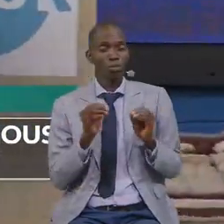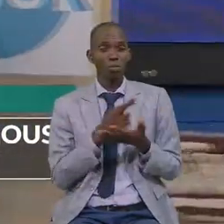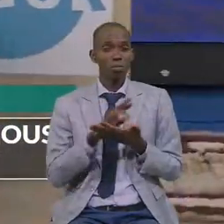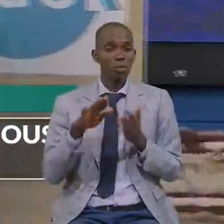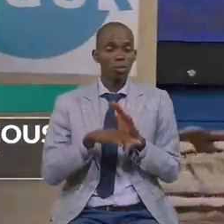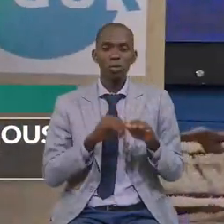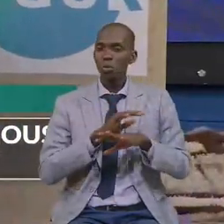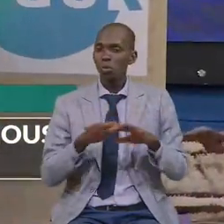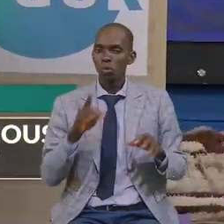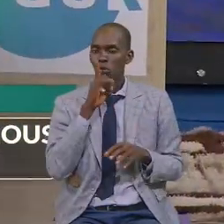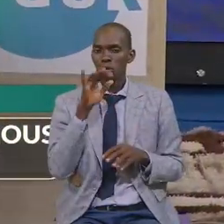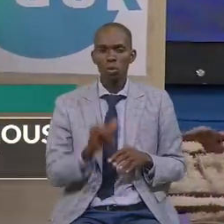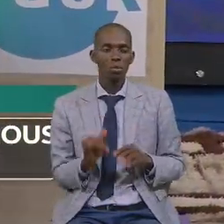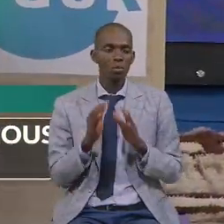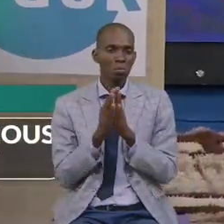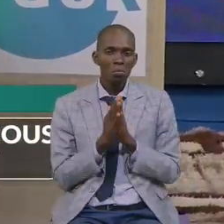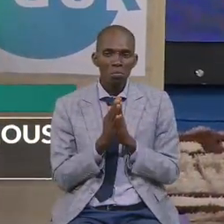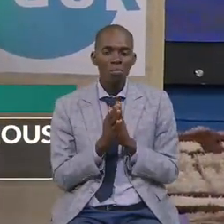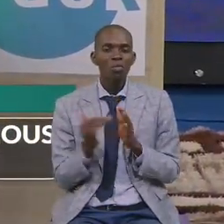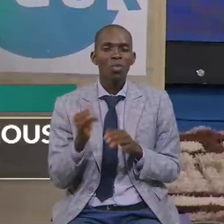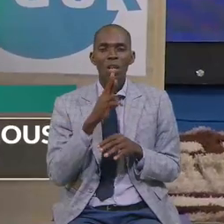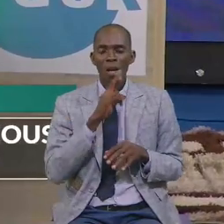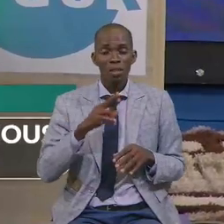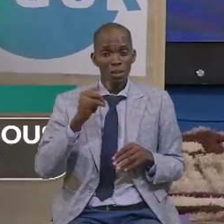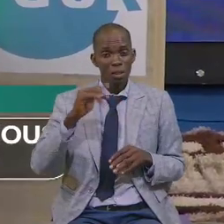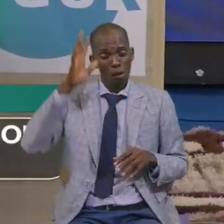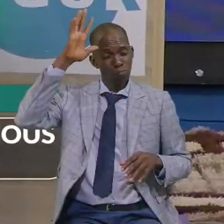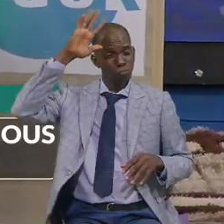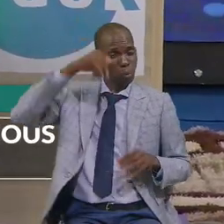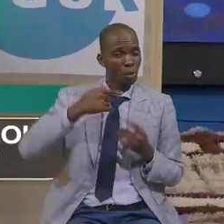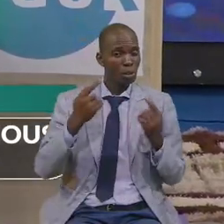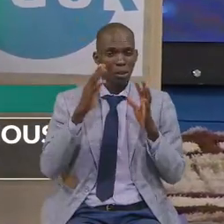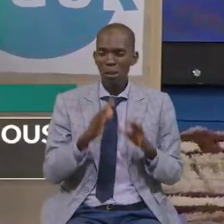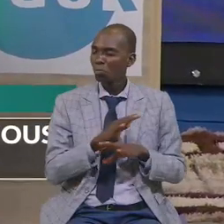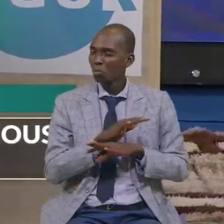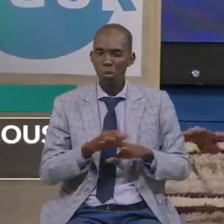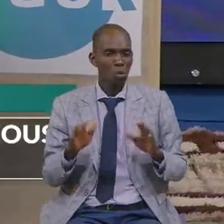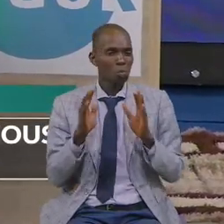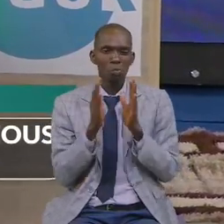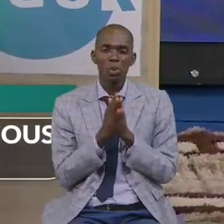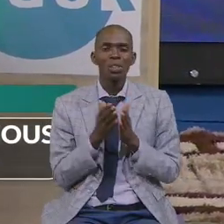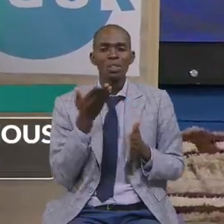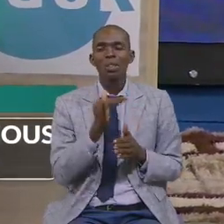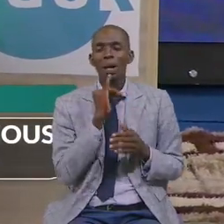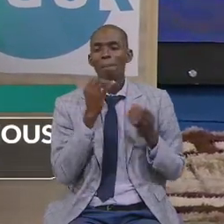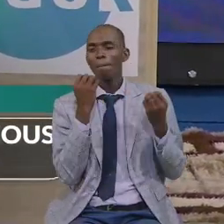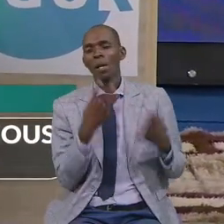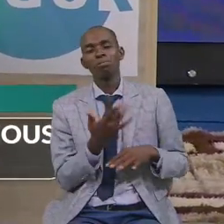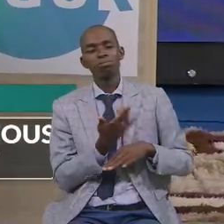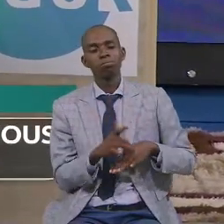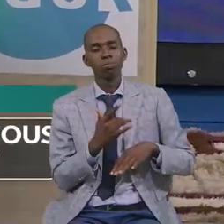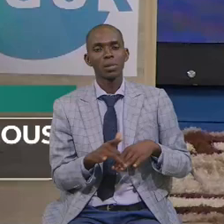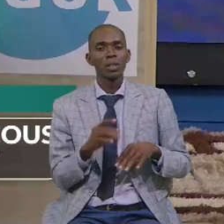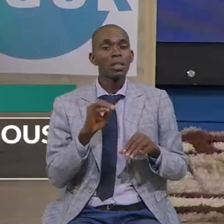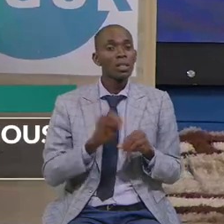The adamant sinners, they don't really reign. There's a lot of emptiness in the